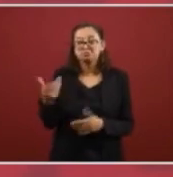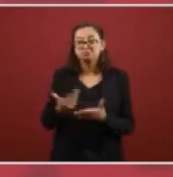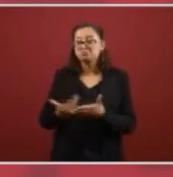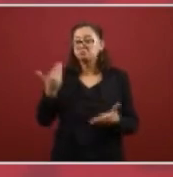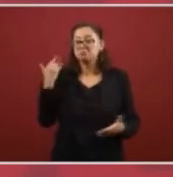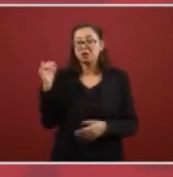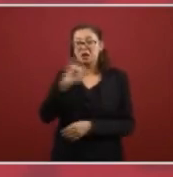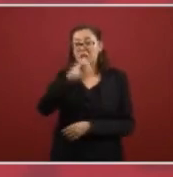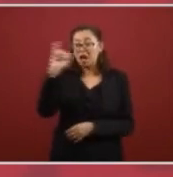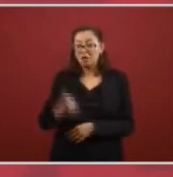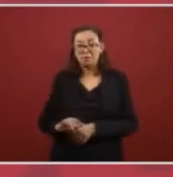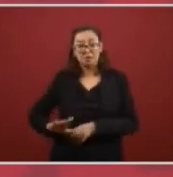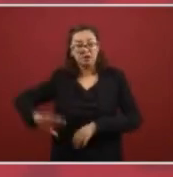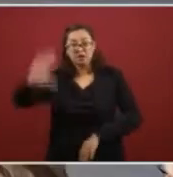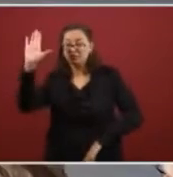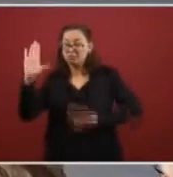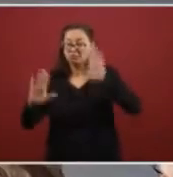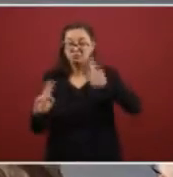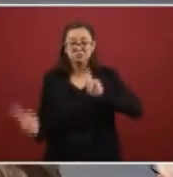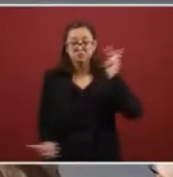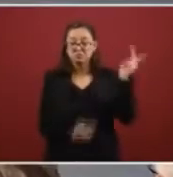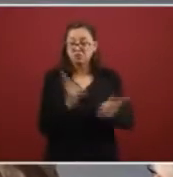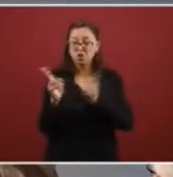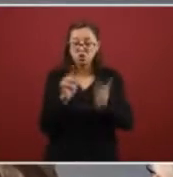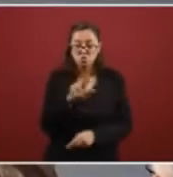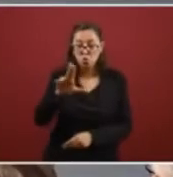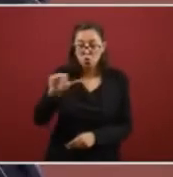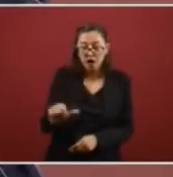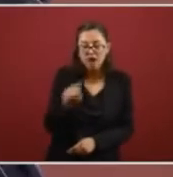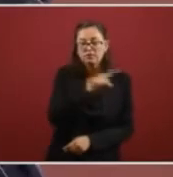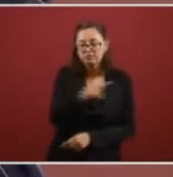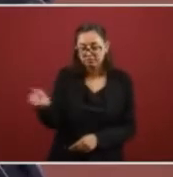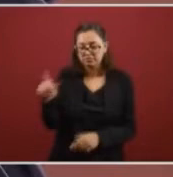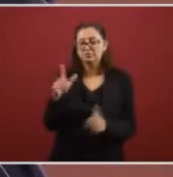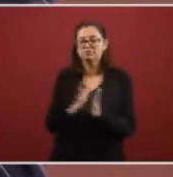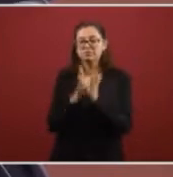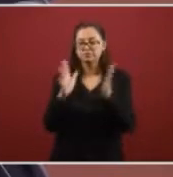Those that never have asked questions,